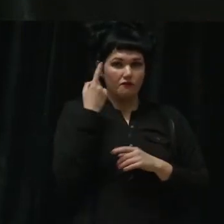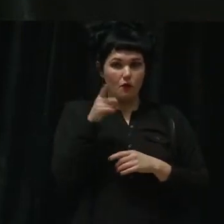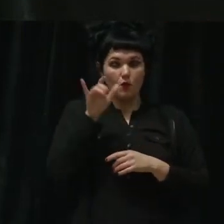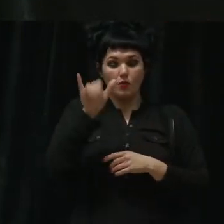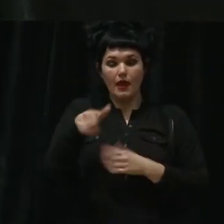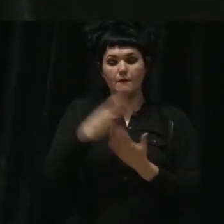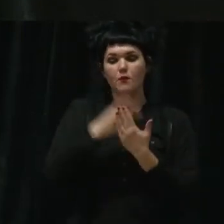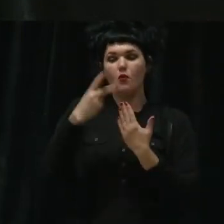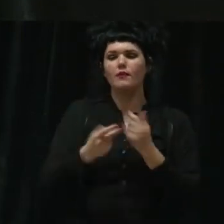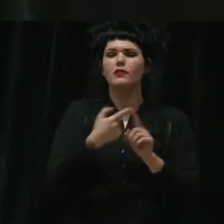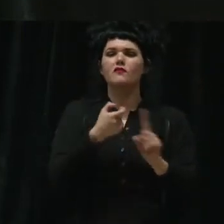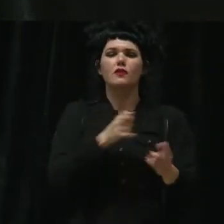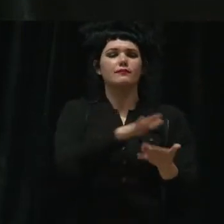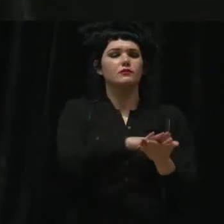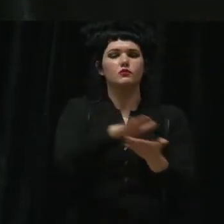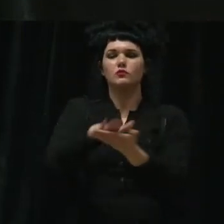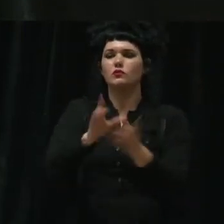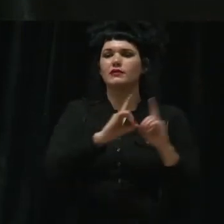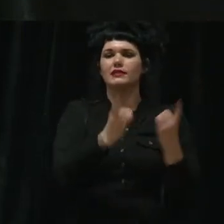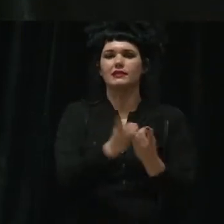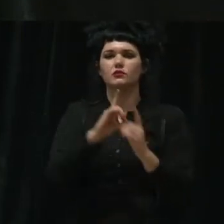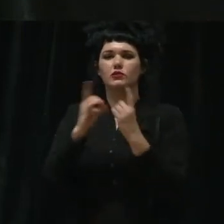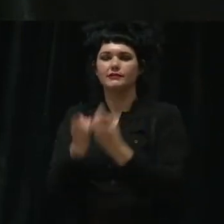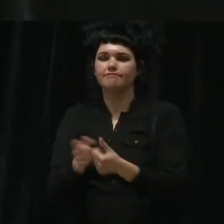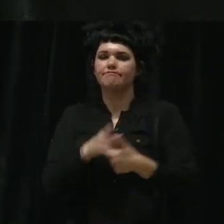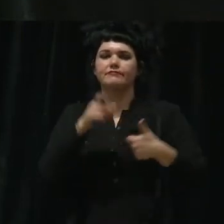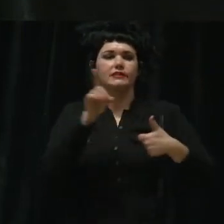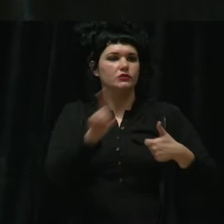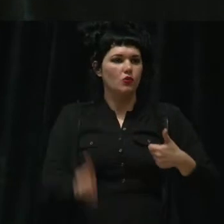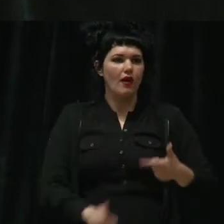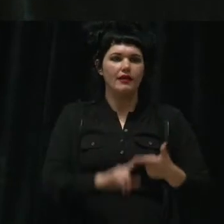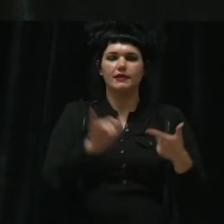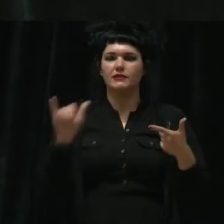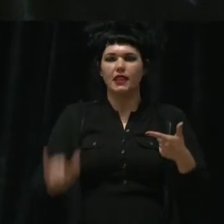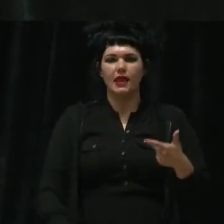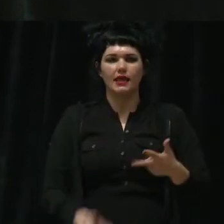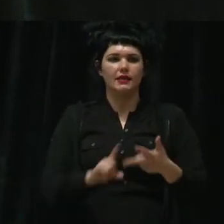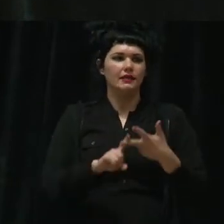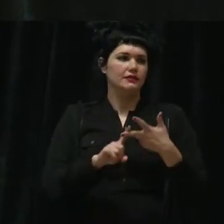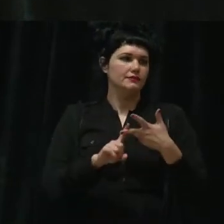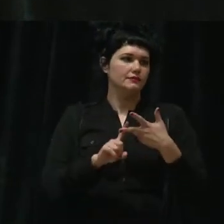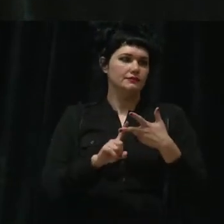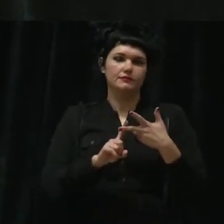school districts, the Detroit, Ypsilanti,